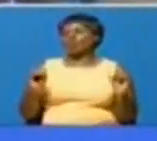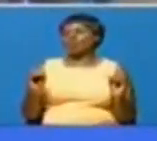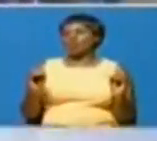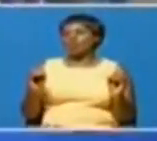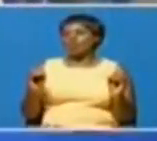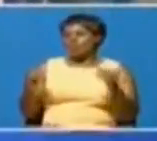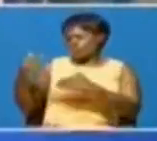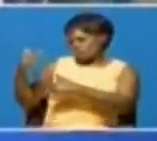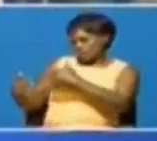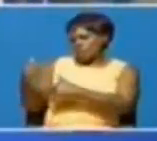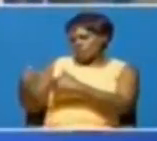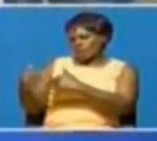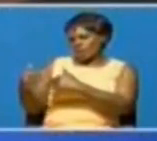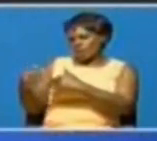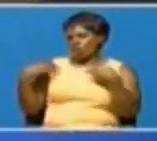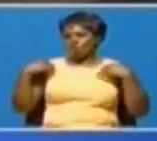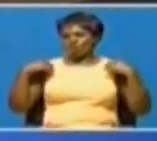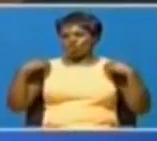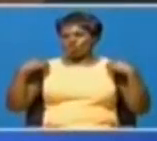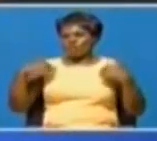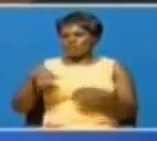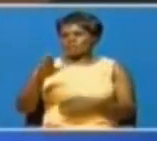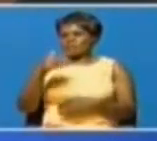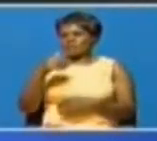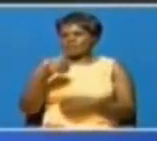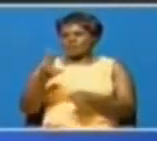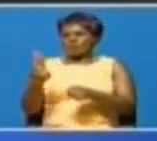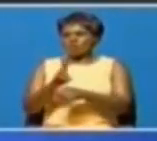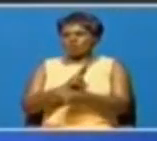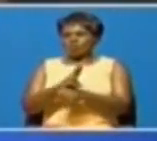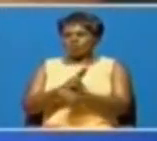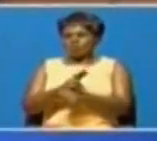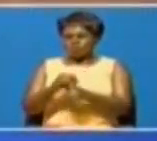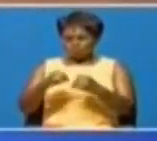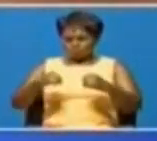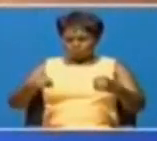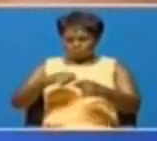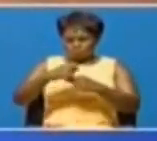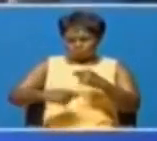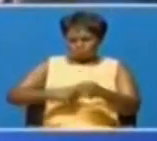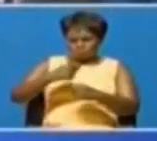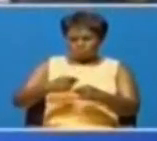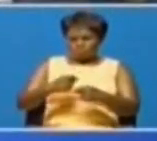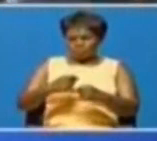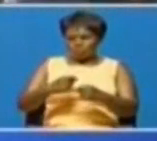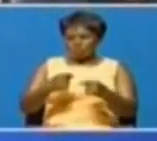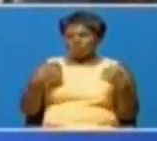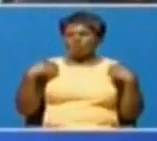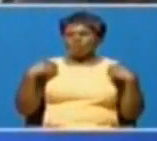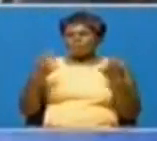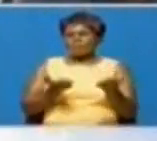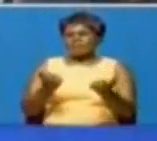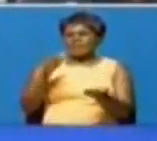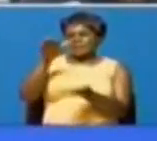Next to him is a clothing stable. They too have been forced to use strands to wrap their clothes. Biashara iko chini